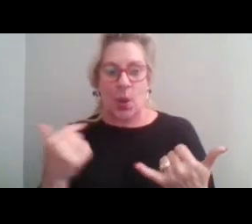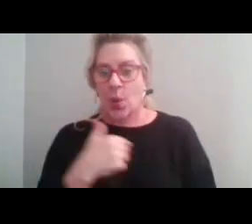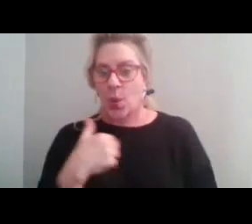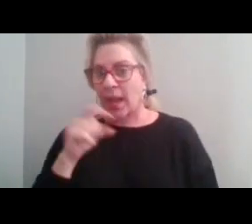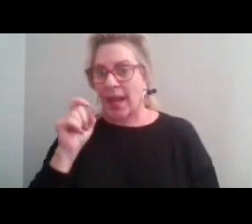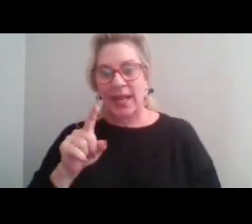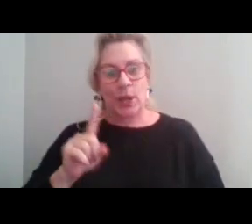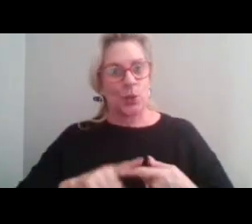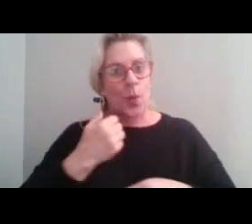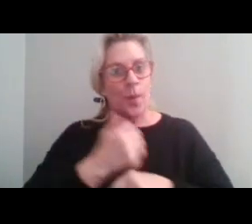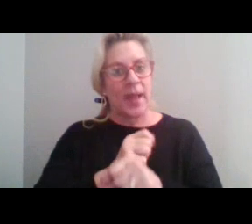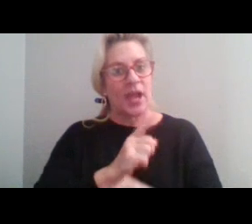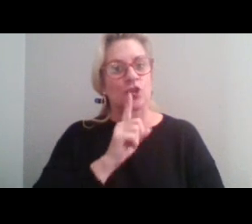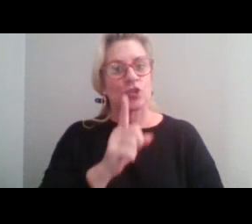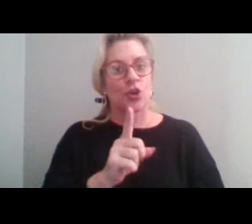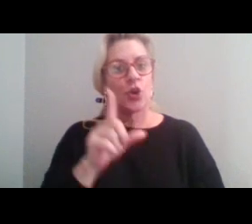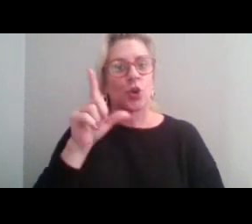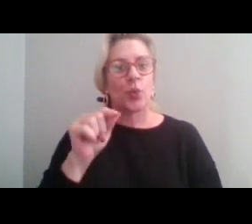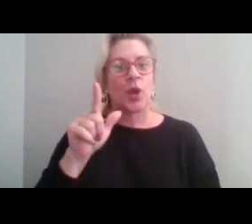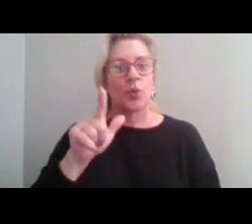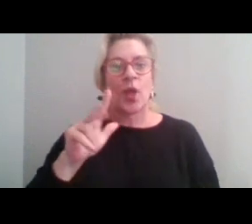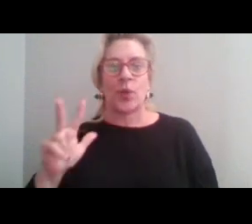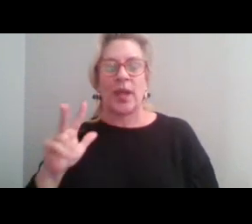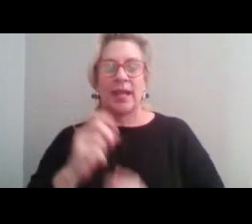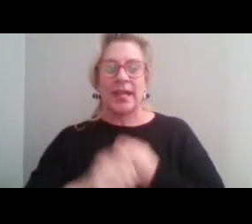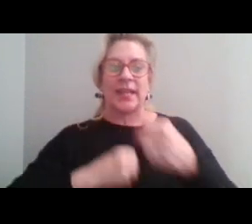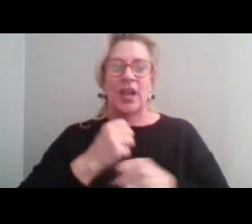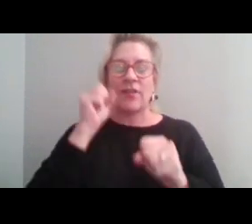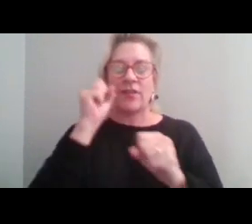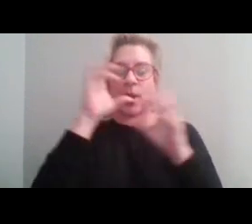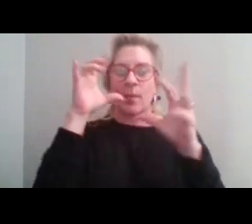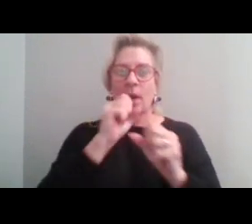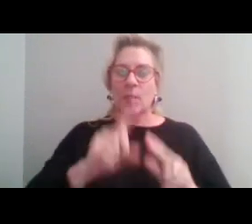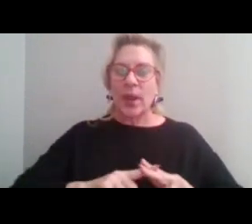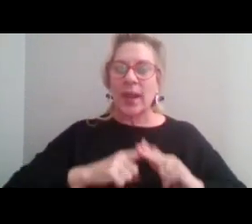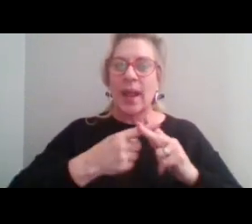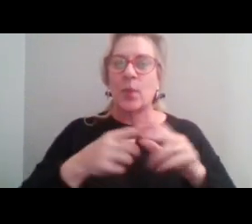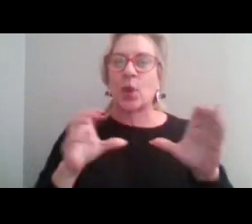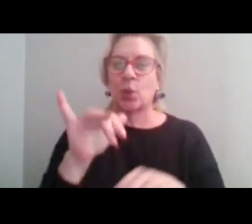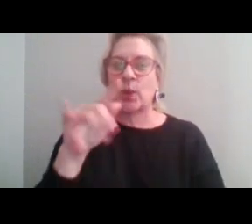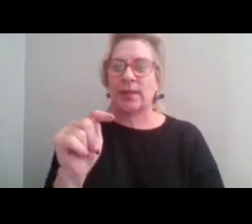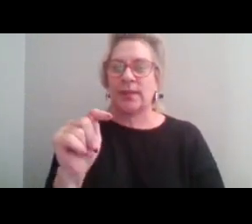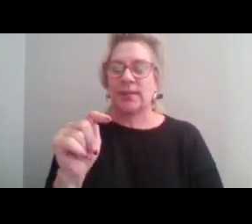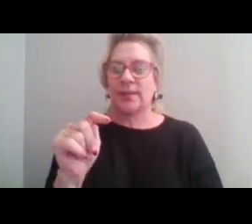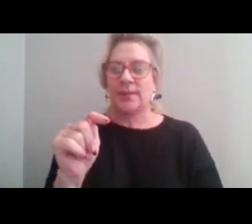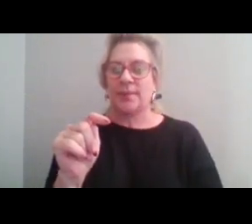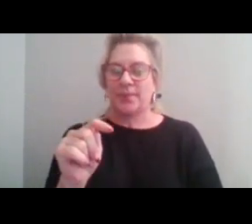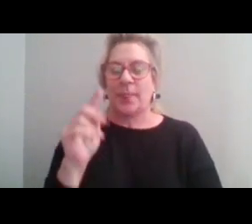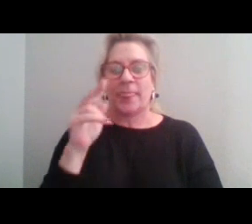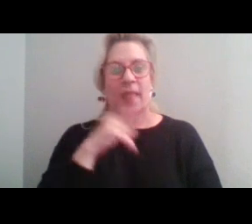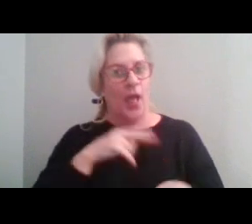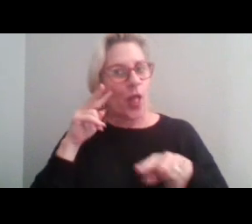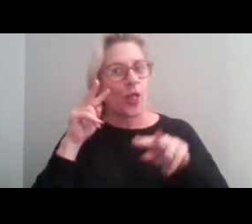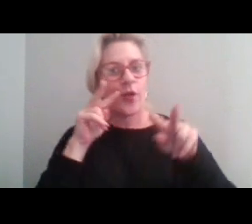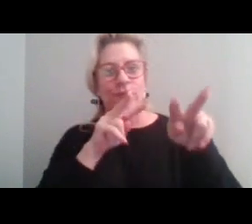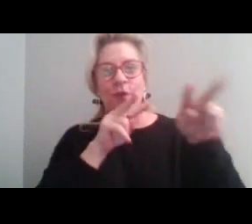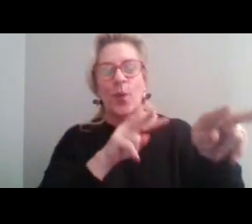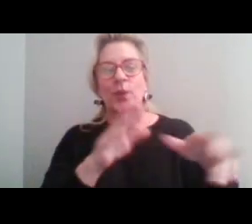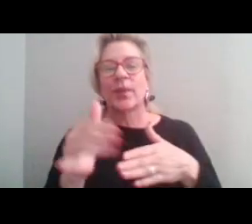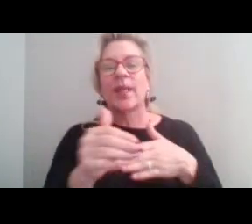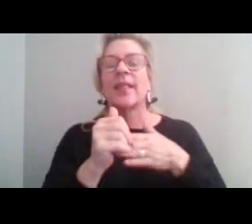sure 2023 is a year of remarkable implementation as well. So I look forward to the leadership of the